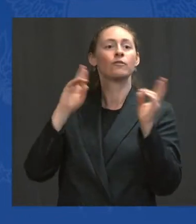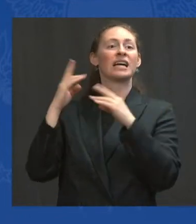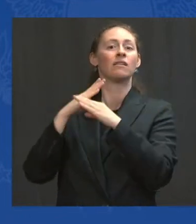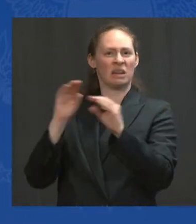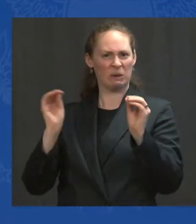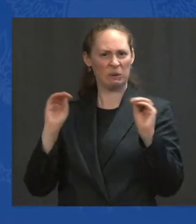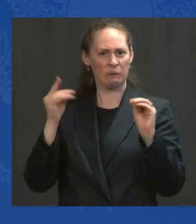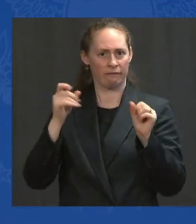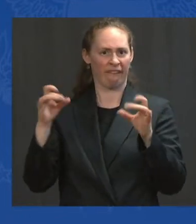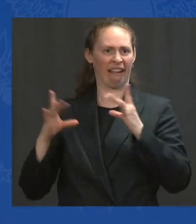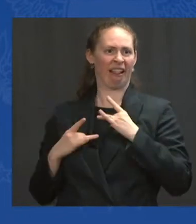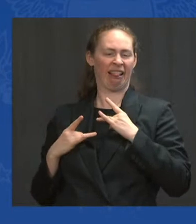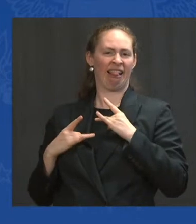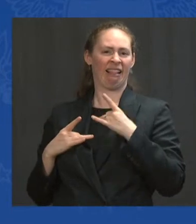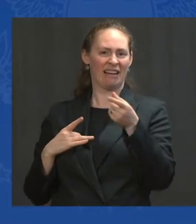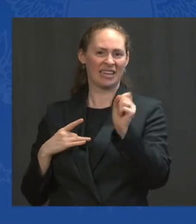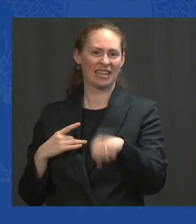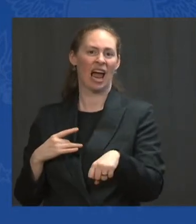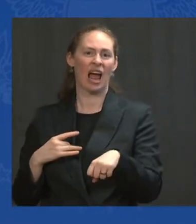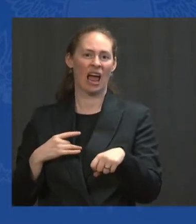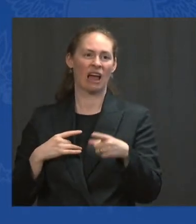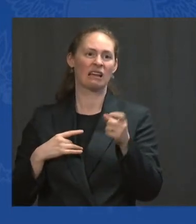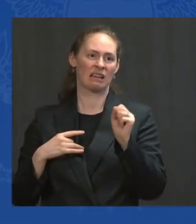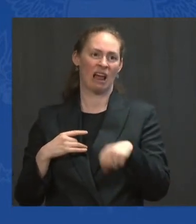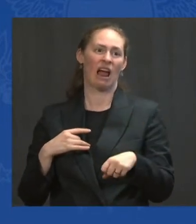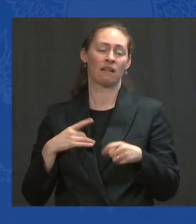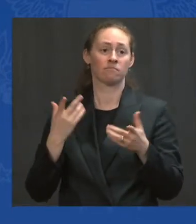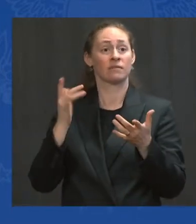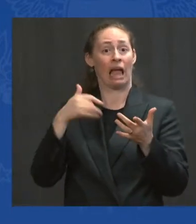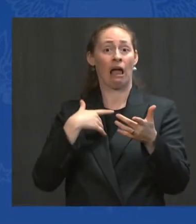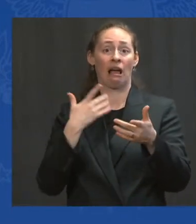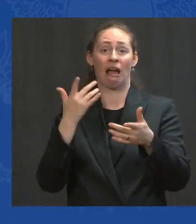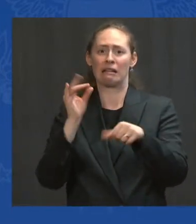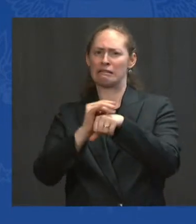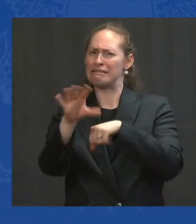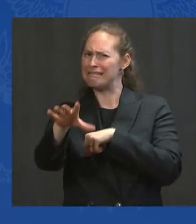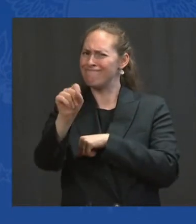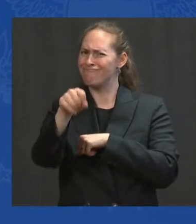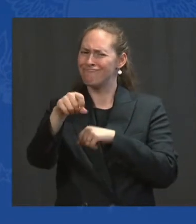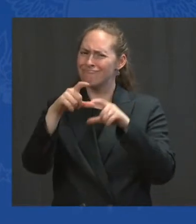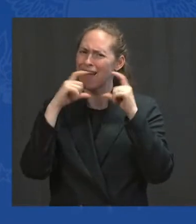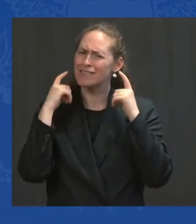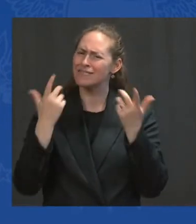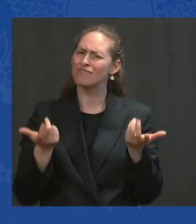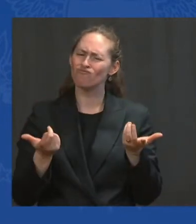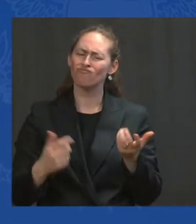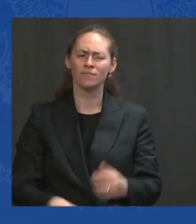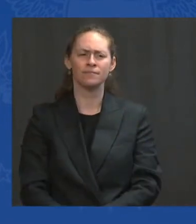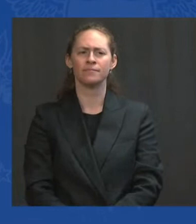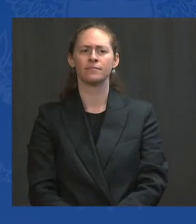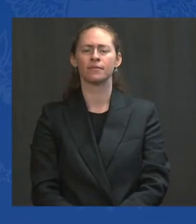those situations, we would absolutely suggest continuing to wear a mask. Next question, please.